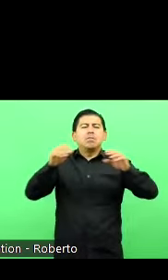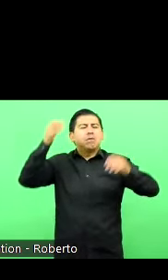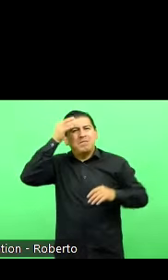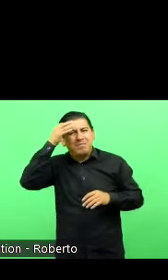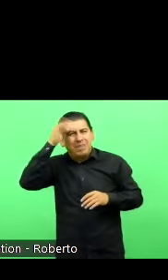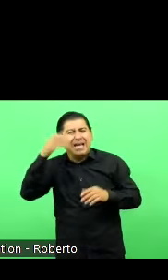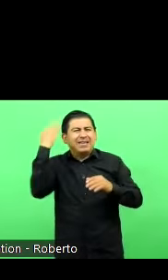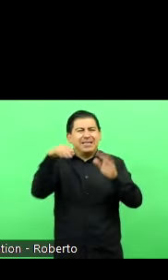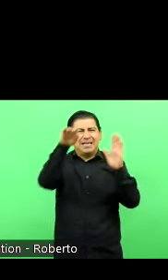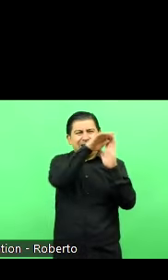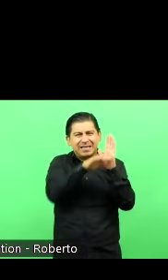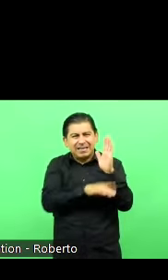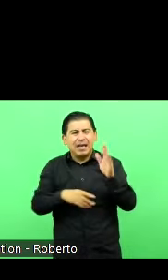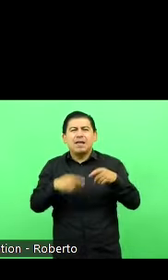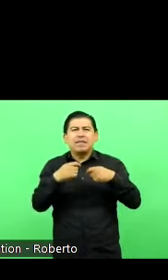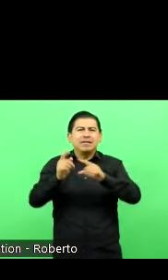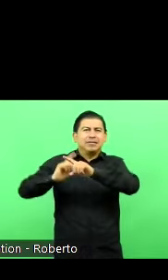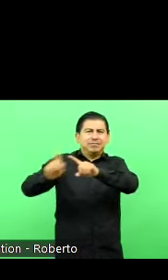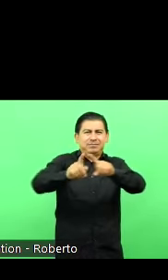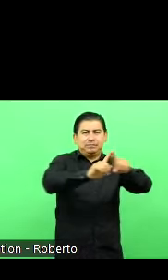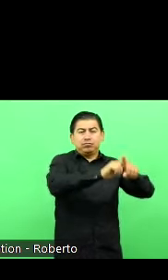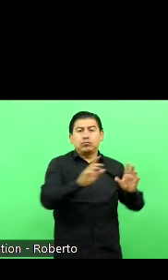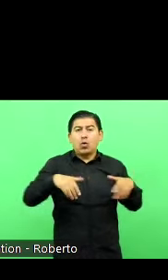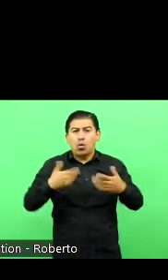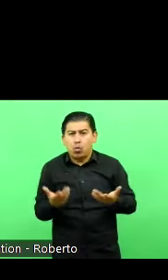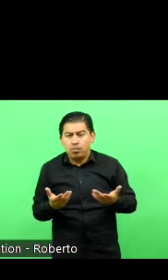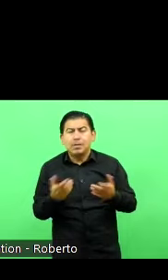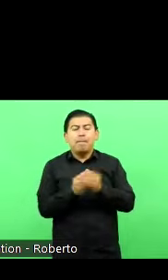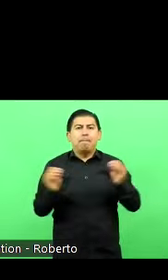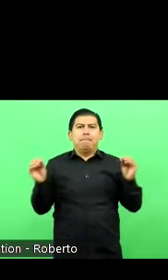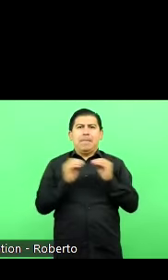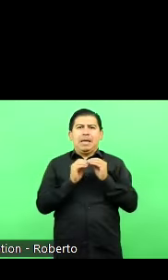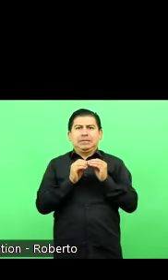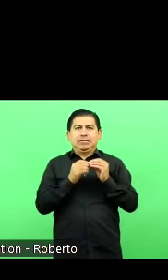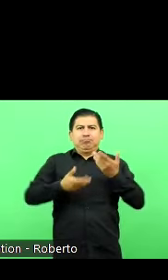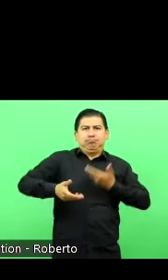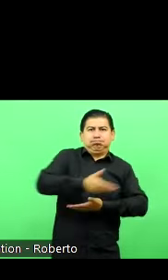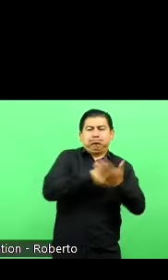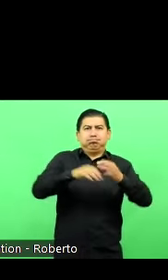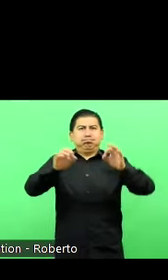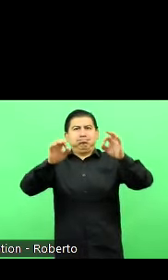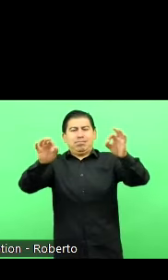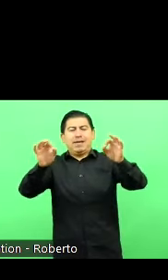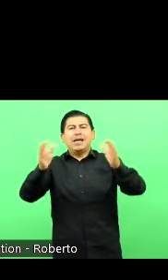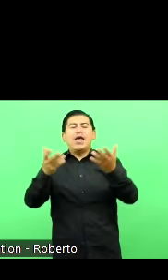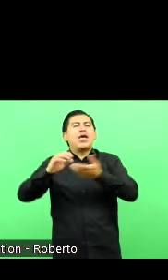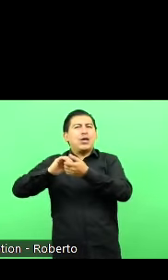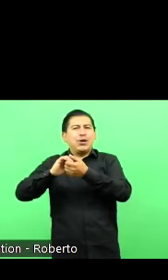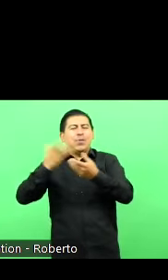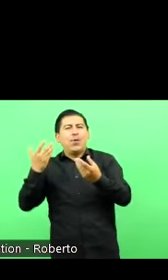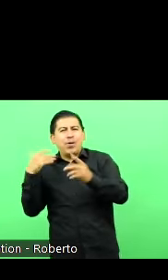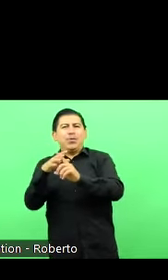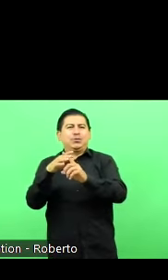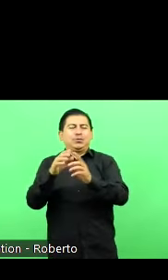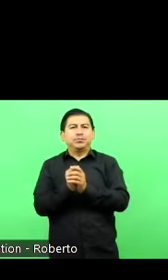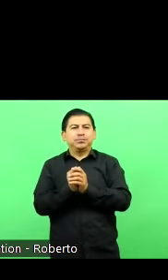spaces. We also aim to showcase developing countries and partners' good practices, experiences, and technological innovations,